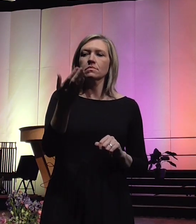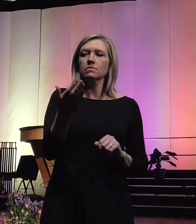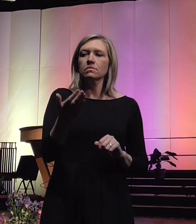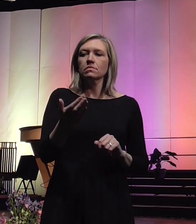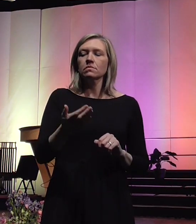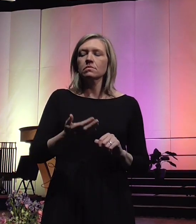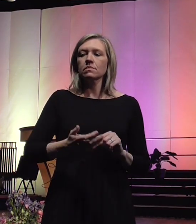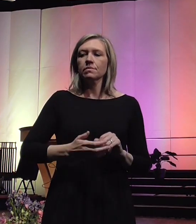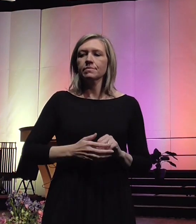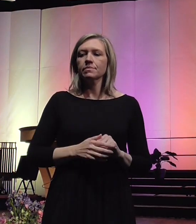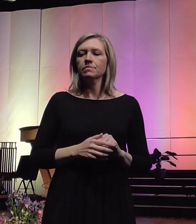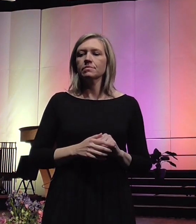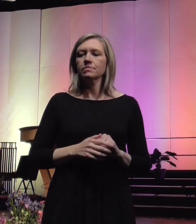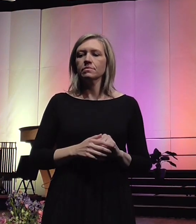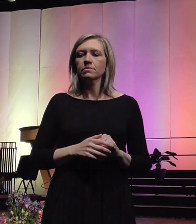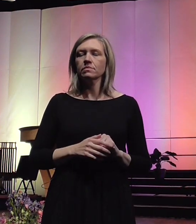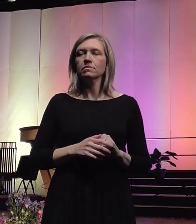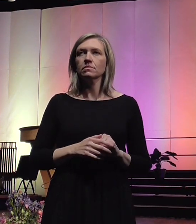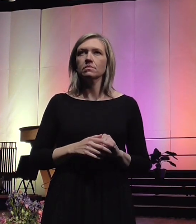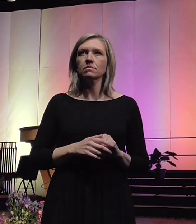are